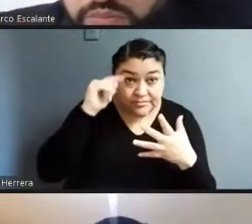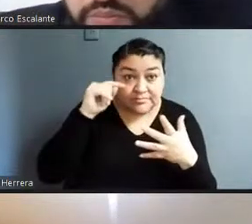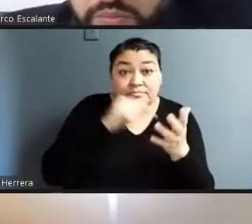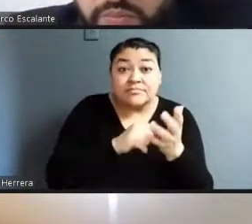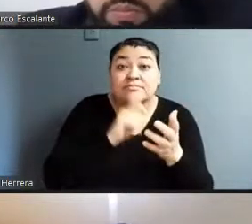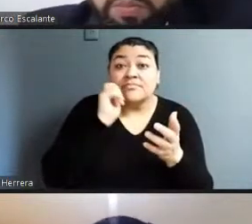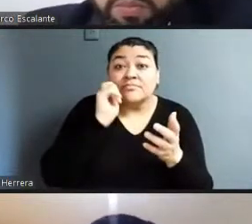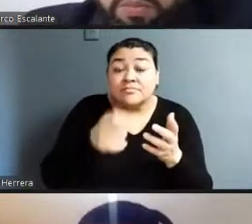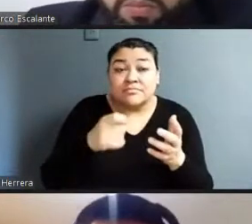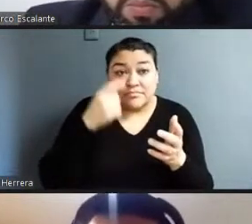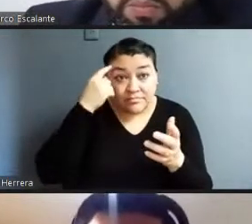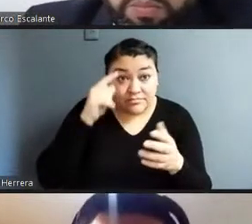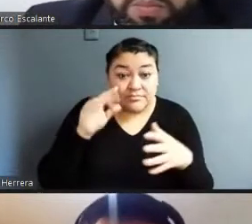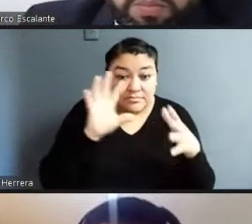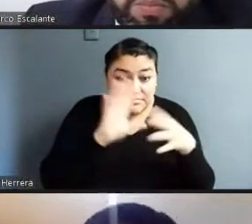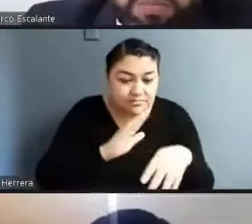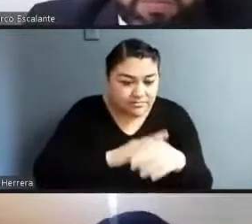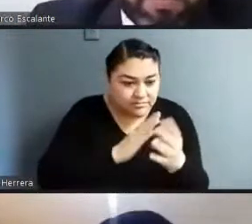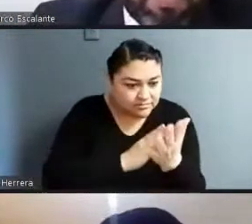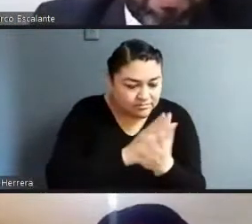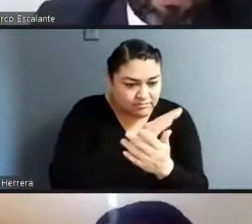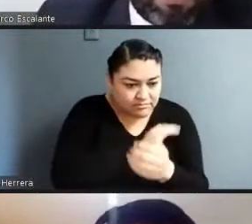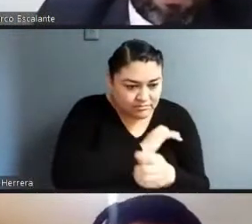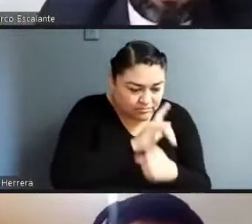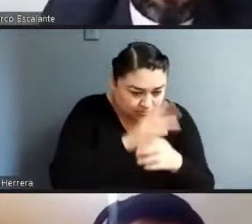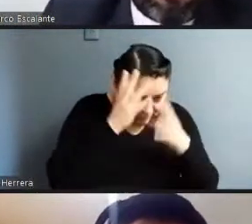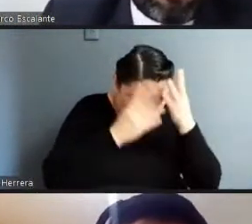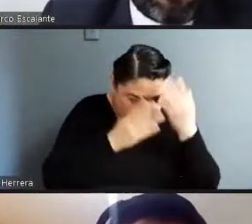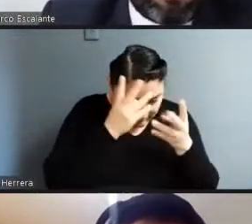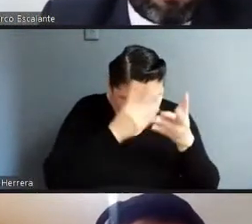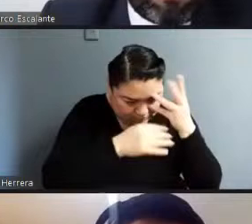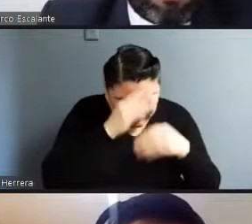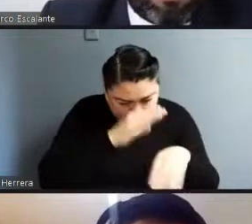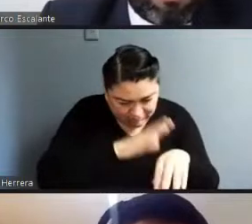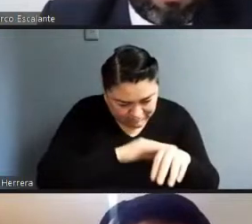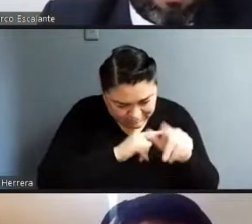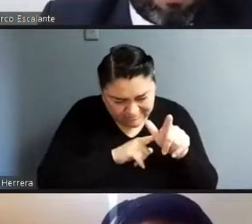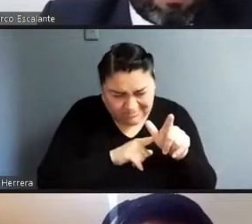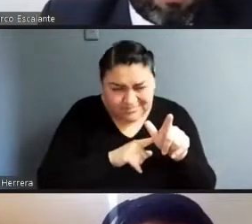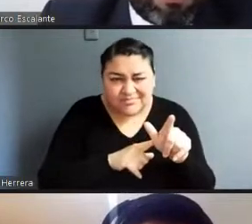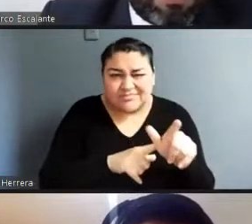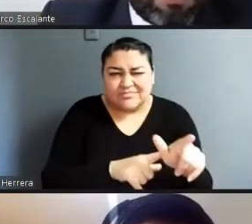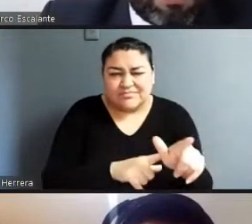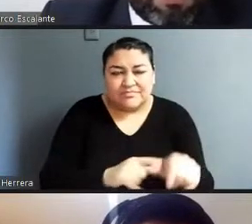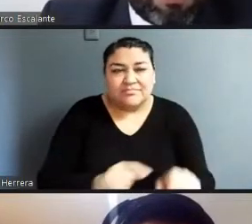trying to break that inertia of specialization, because